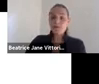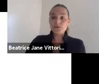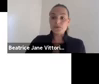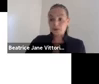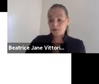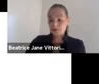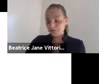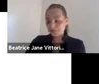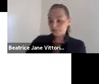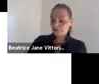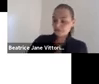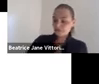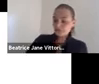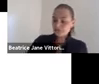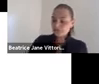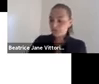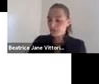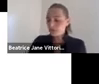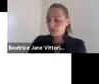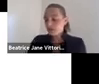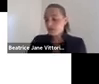were supposed to take care of them.